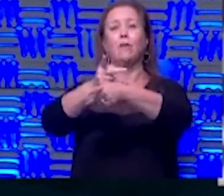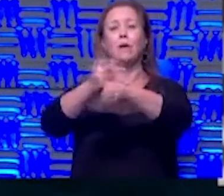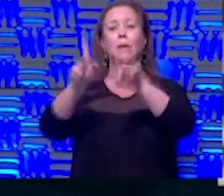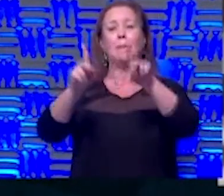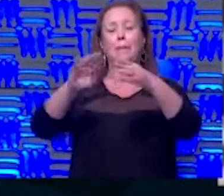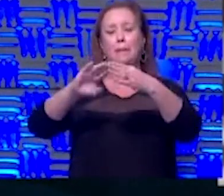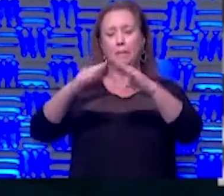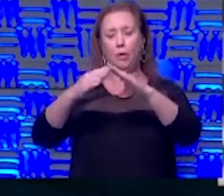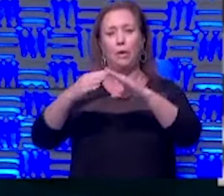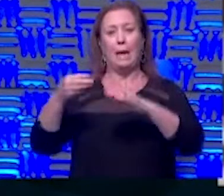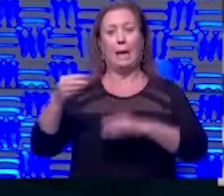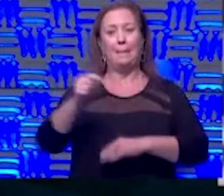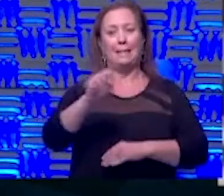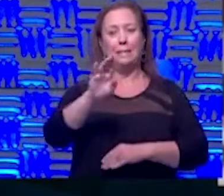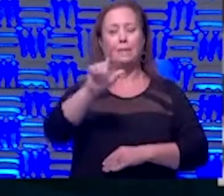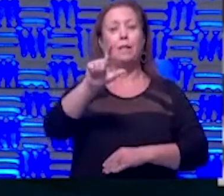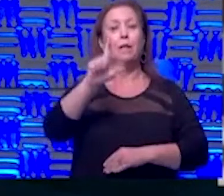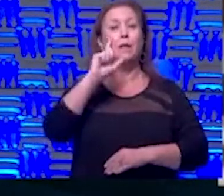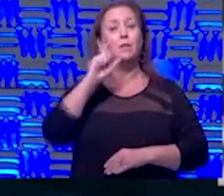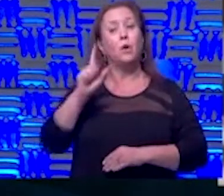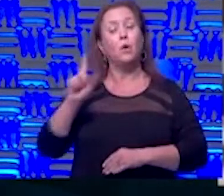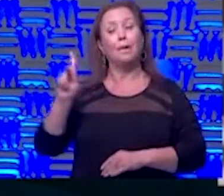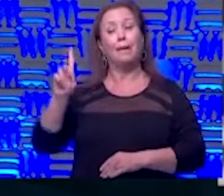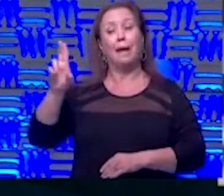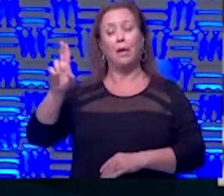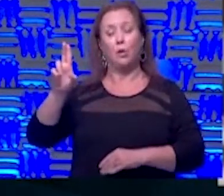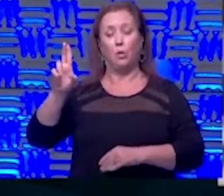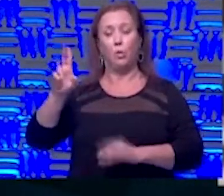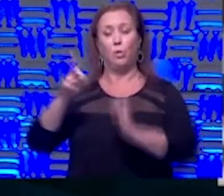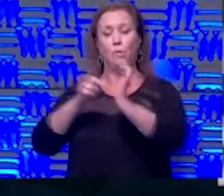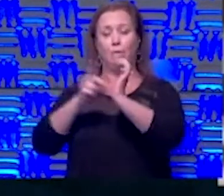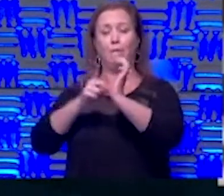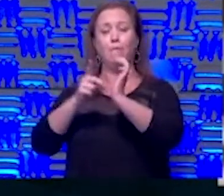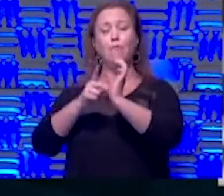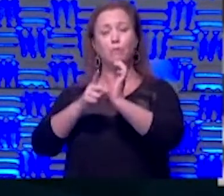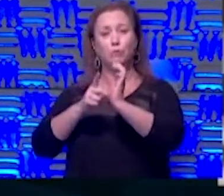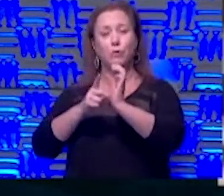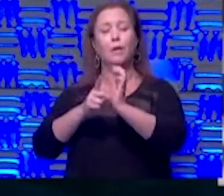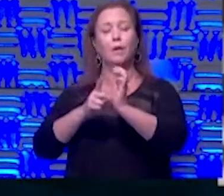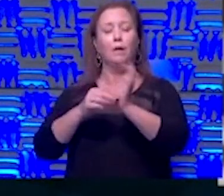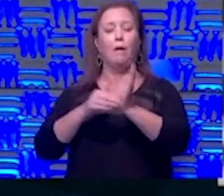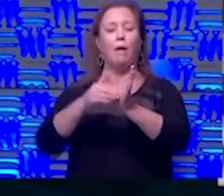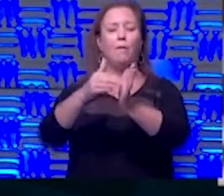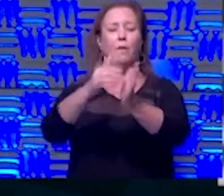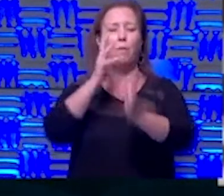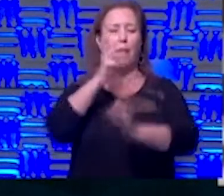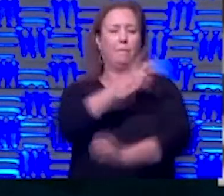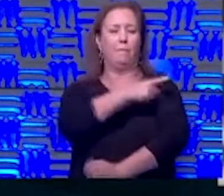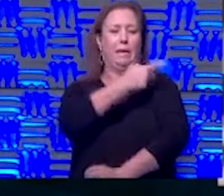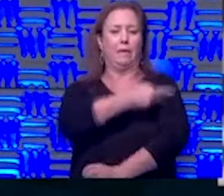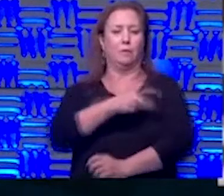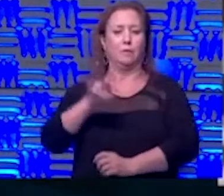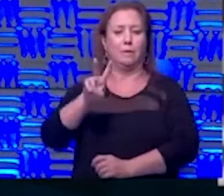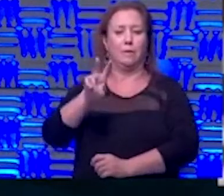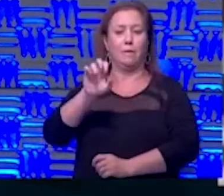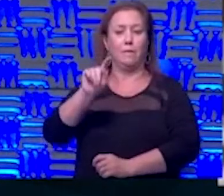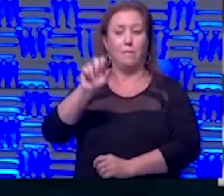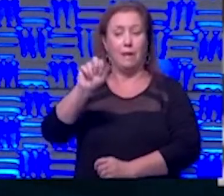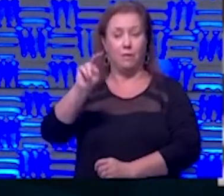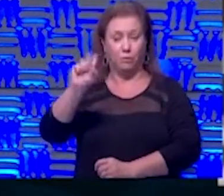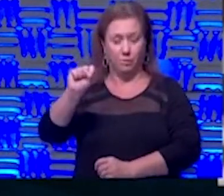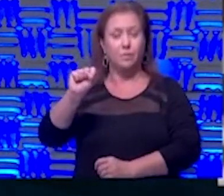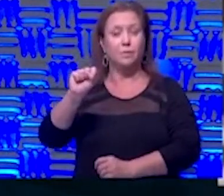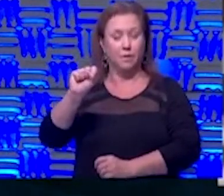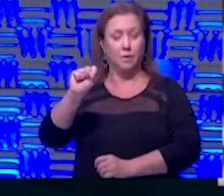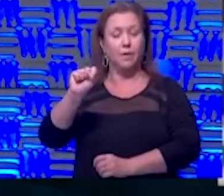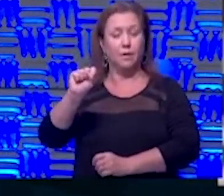the bill. So providers at the University of Kansas Health System, from time to time, will have patients who are veterans